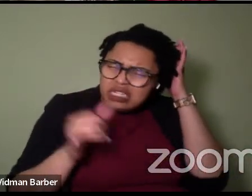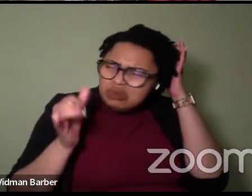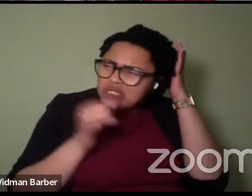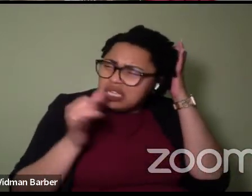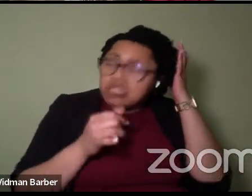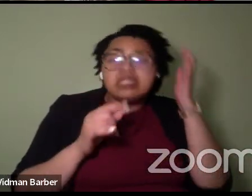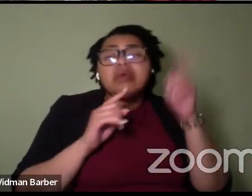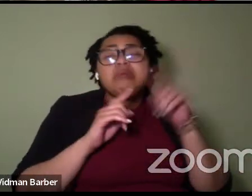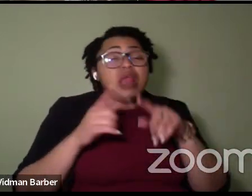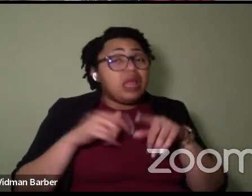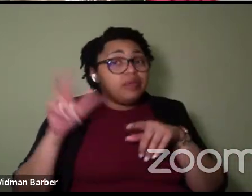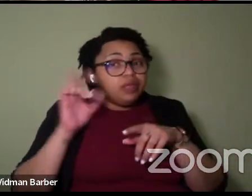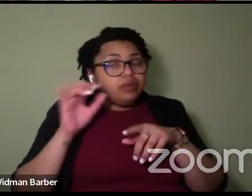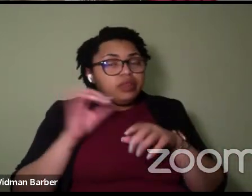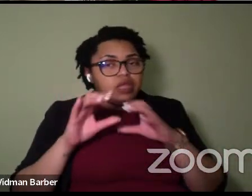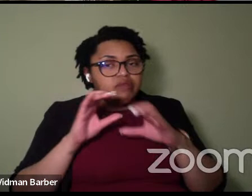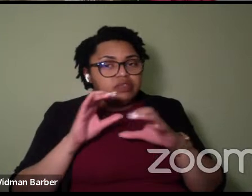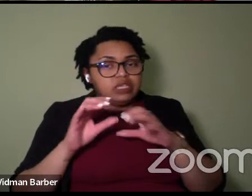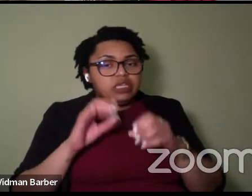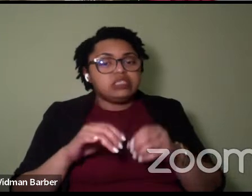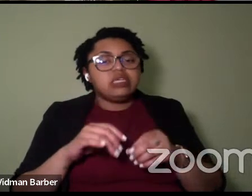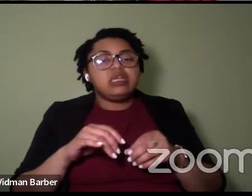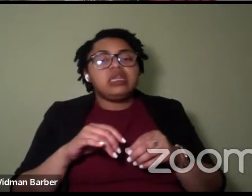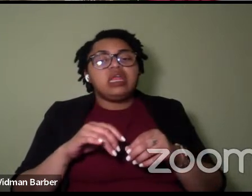conversation, it's